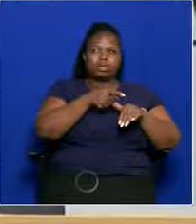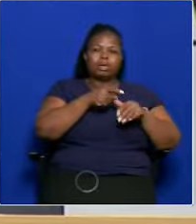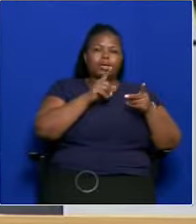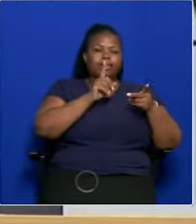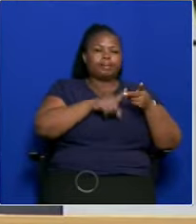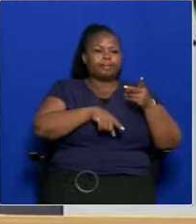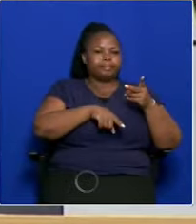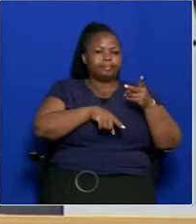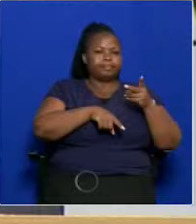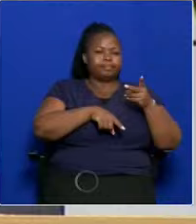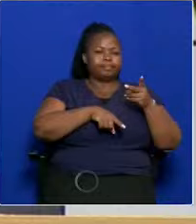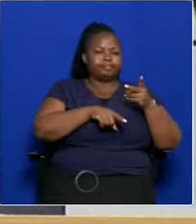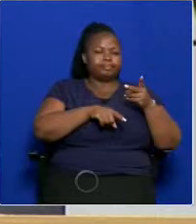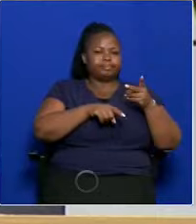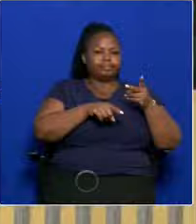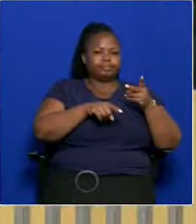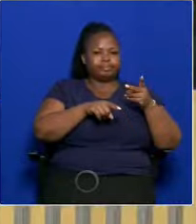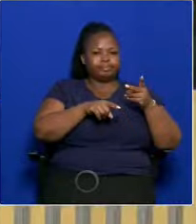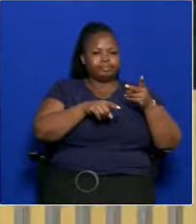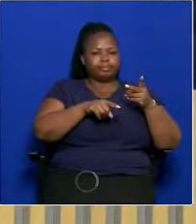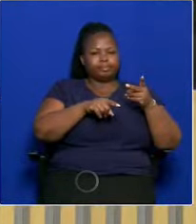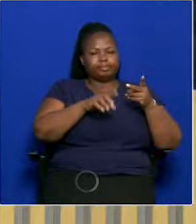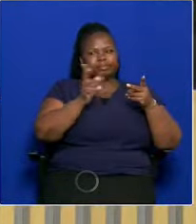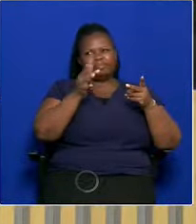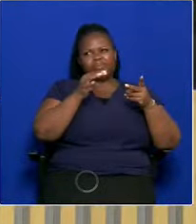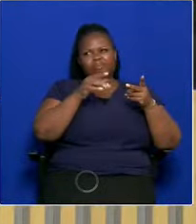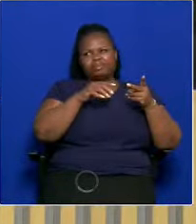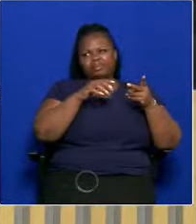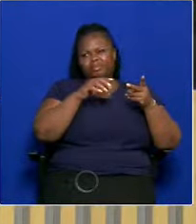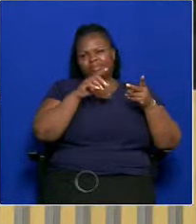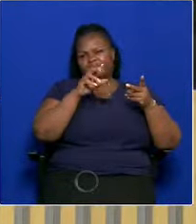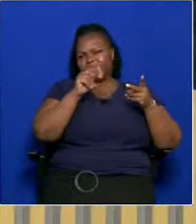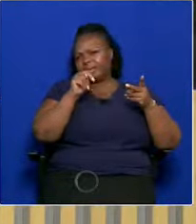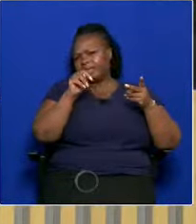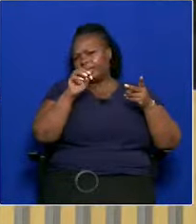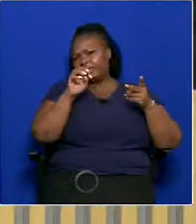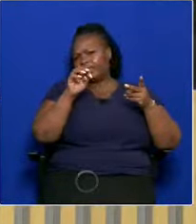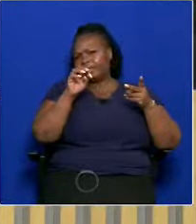at Nelson, not Nelson Mandela, at